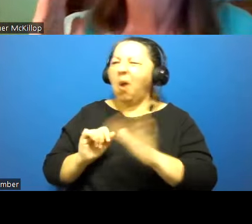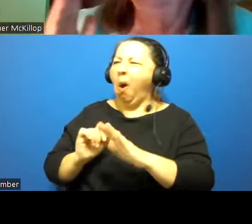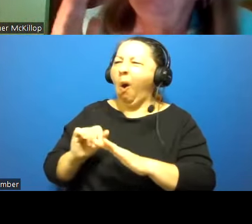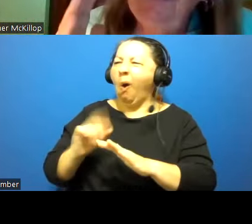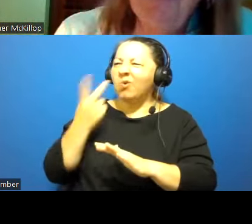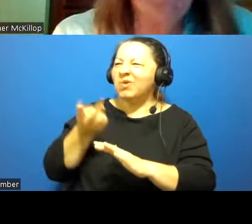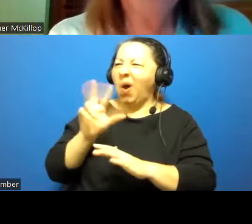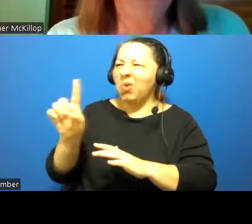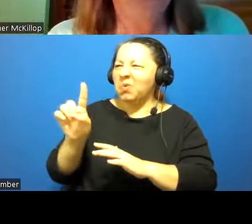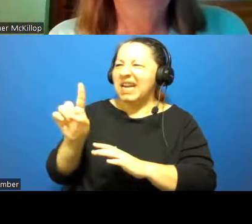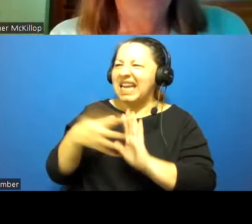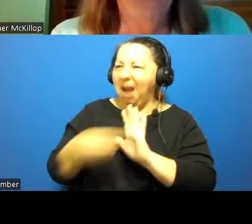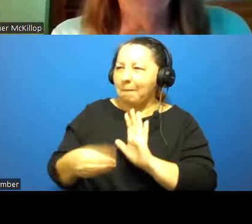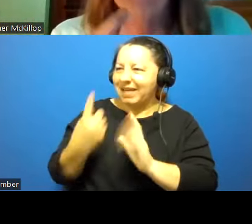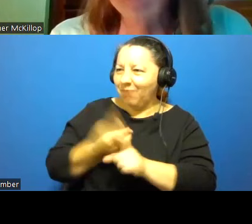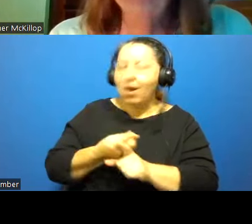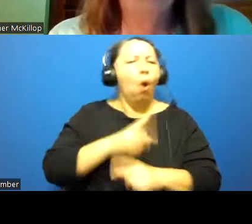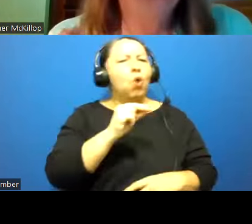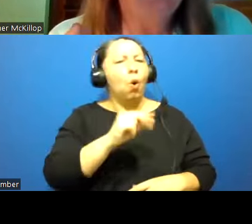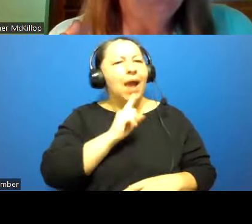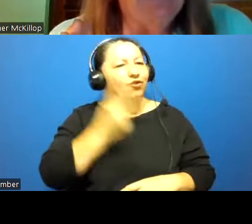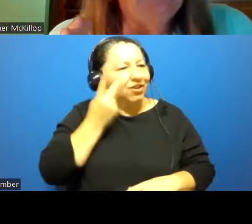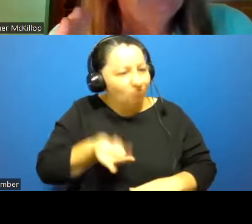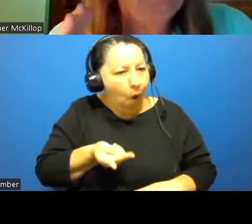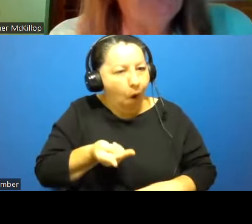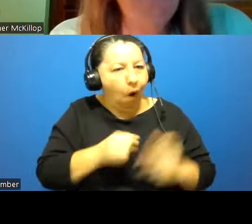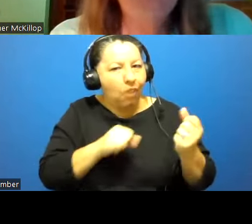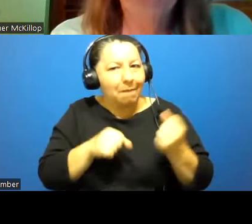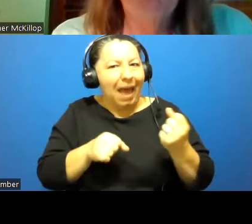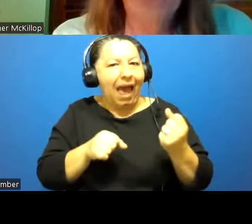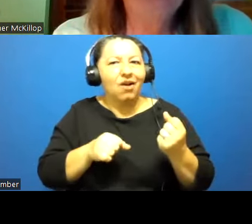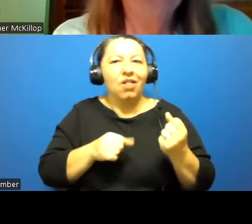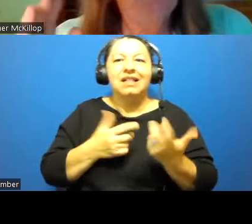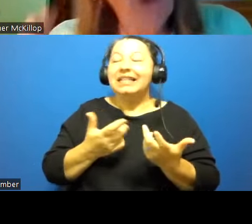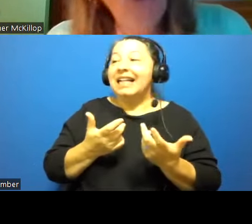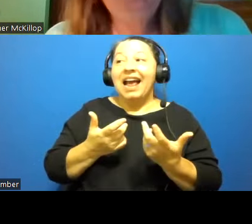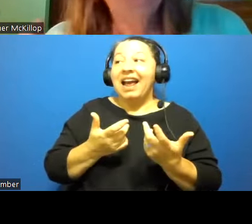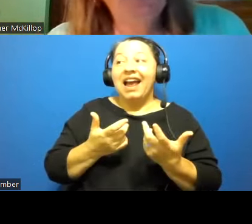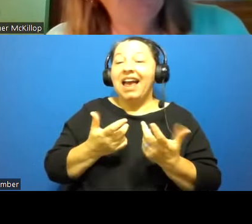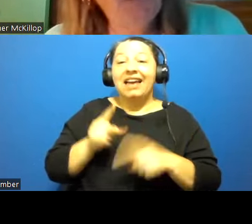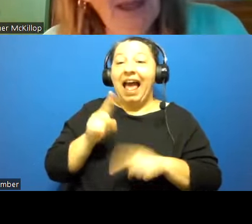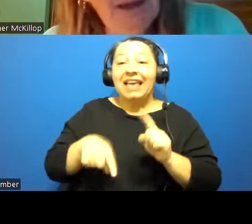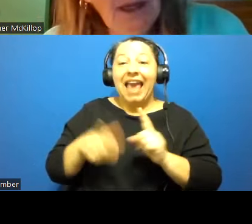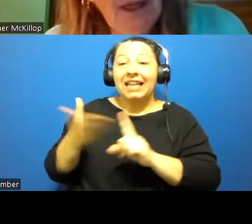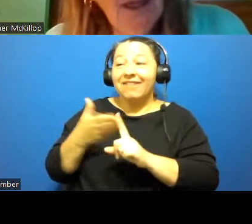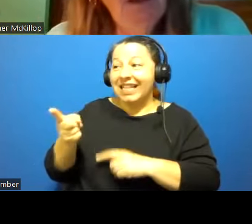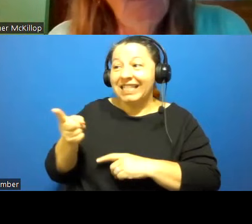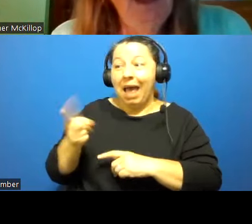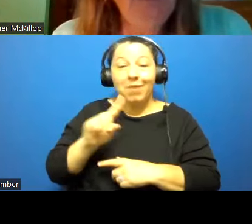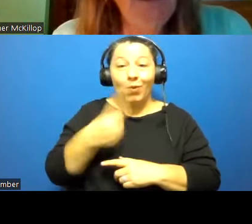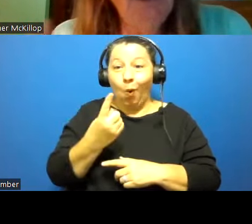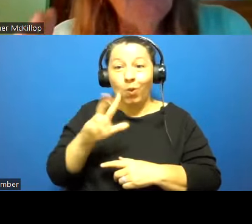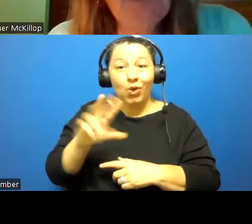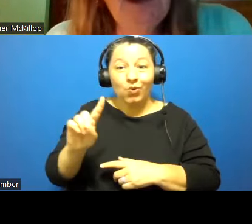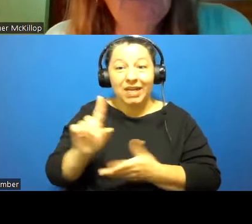saw the paddle. And there's no way that I can dissuade them from the fact that it was only a 3D print.